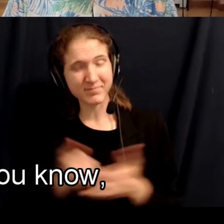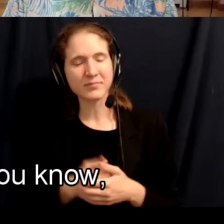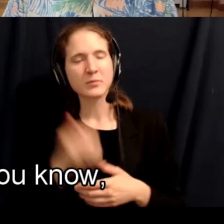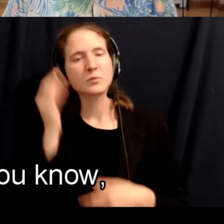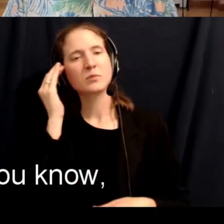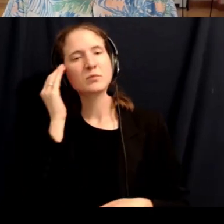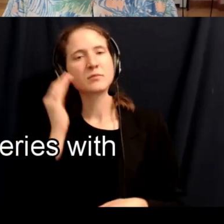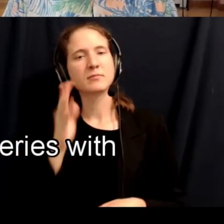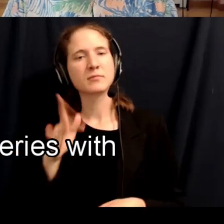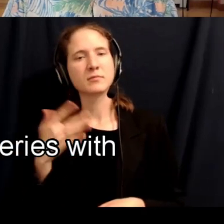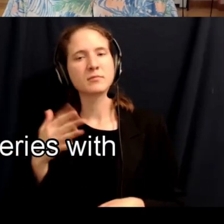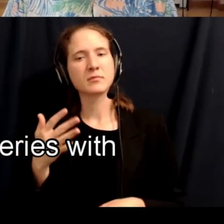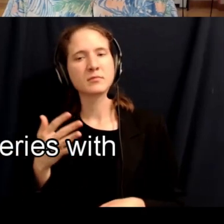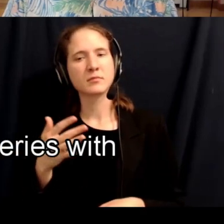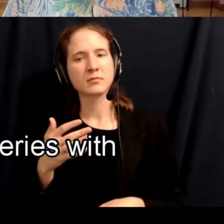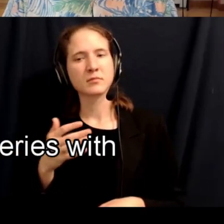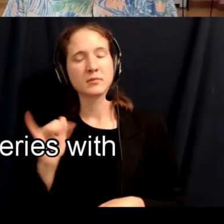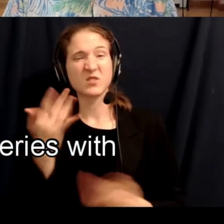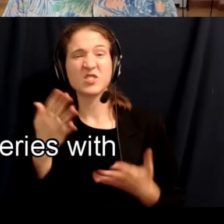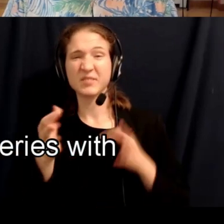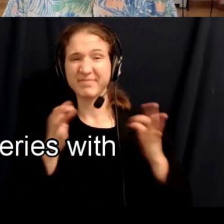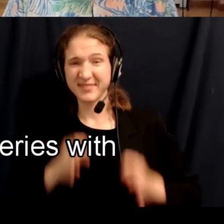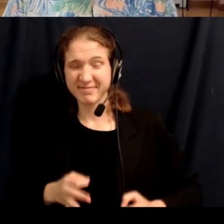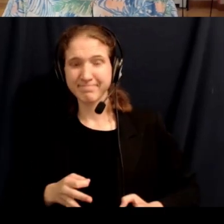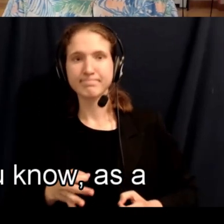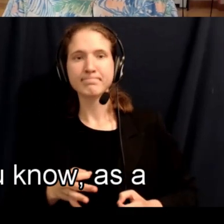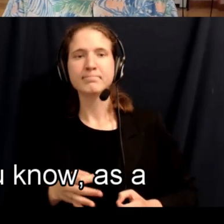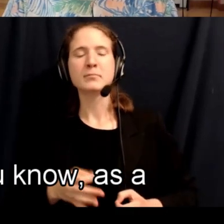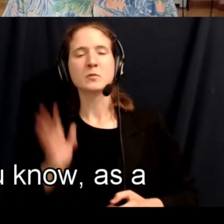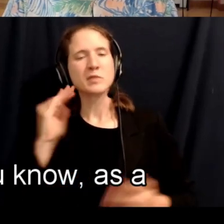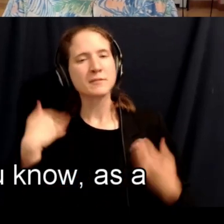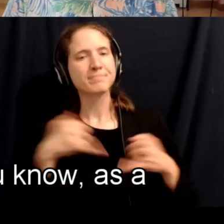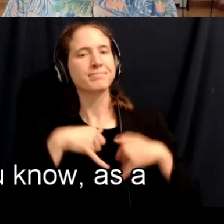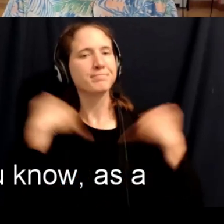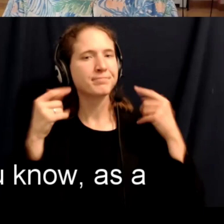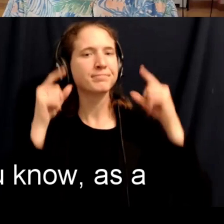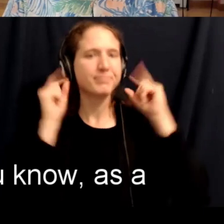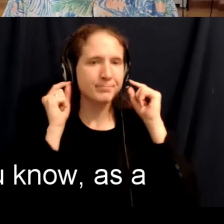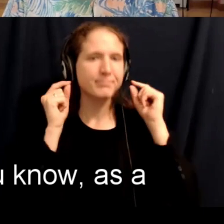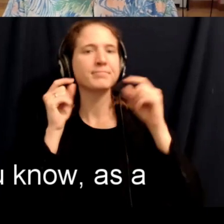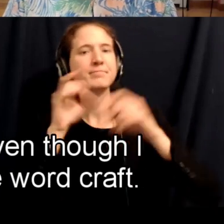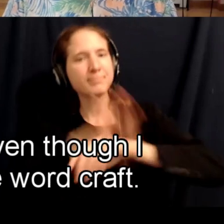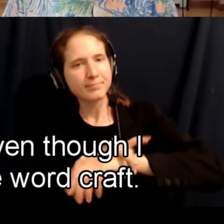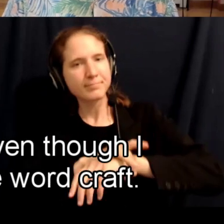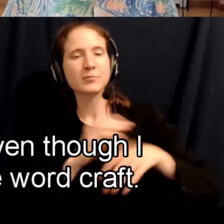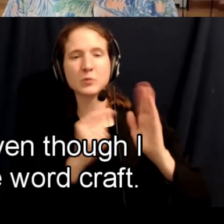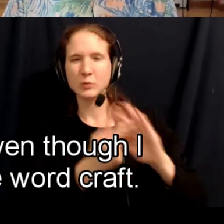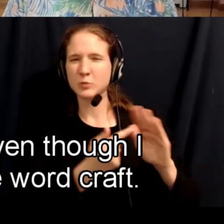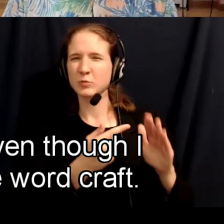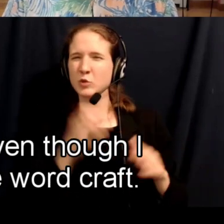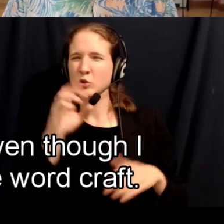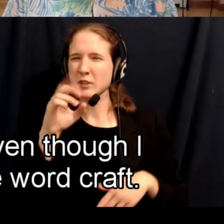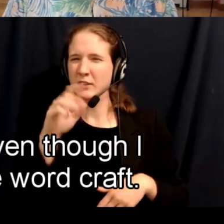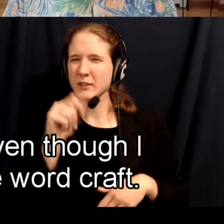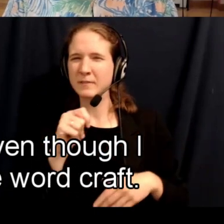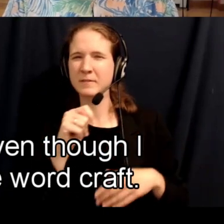I've been, I like I said, I was in galleries with my jewelry. It really put a different, as a craft person, even